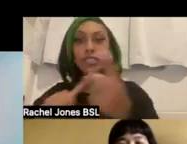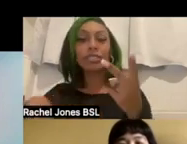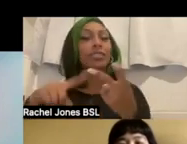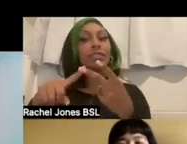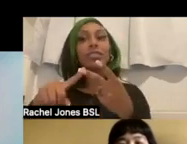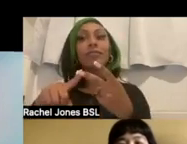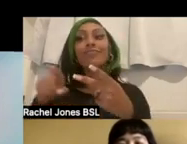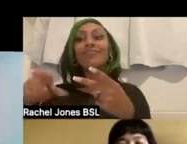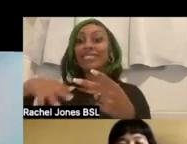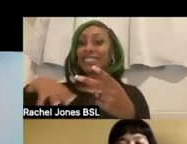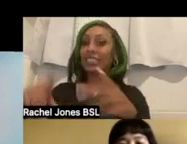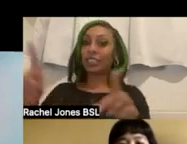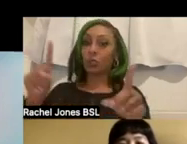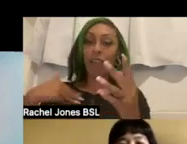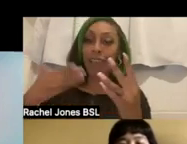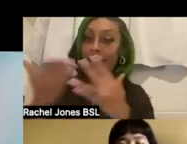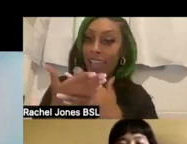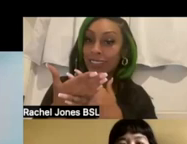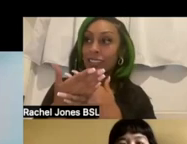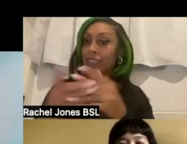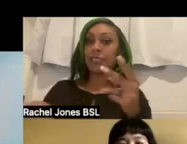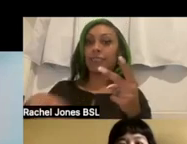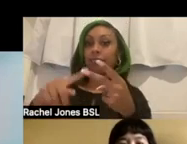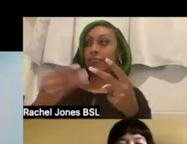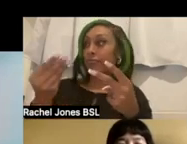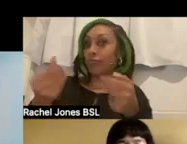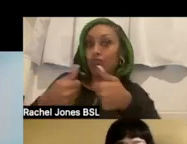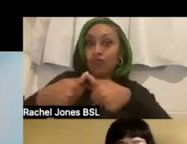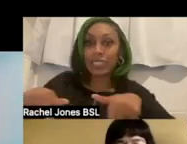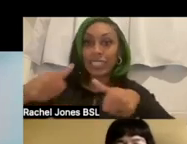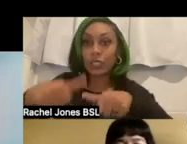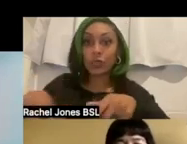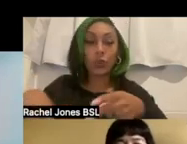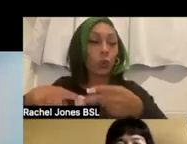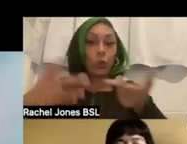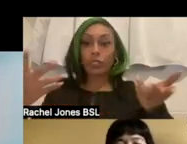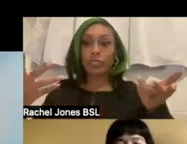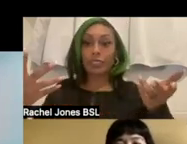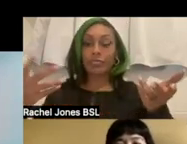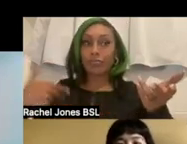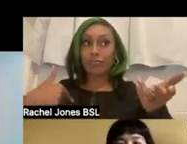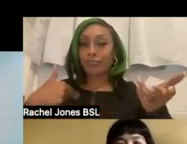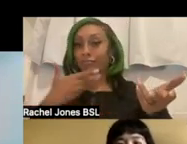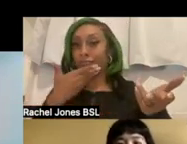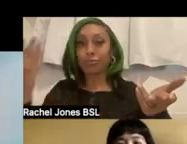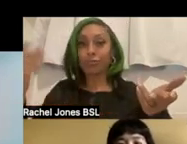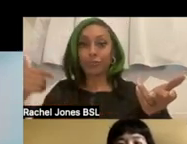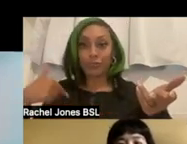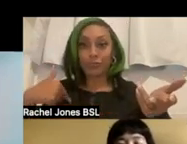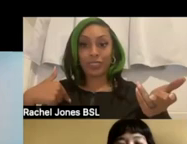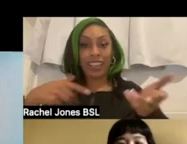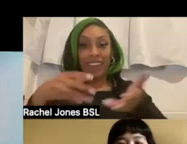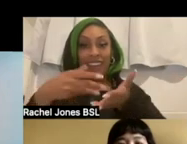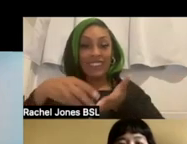requires resources and visa. I was in a position that enabled me that access, and that led to